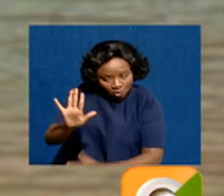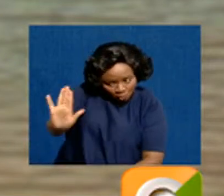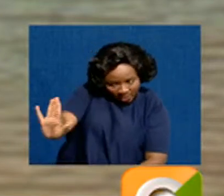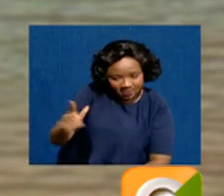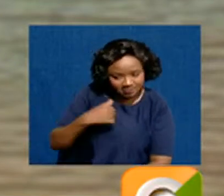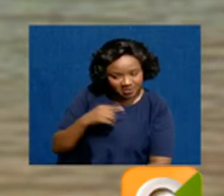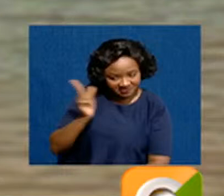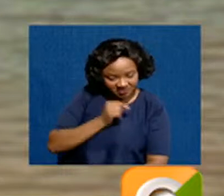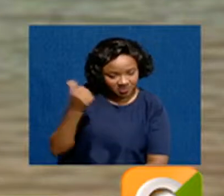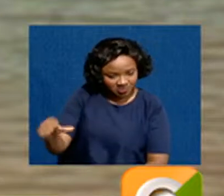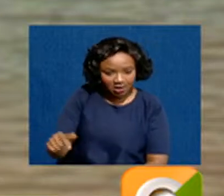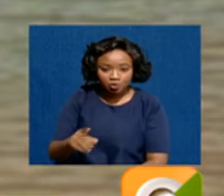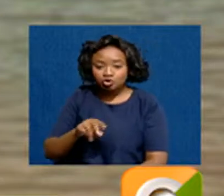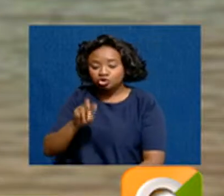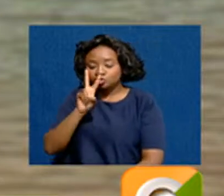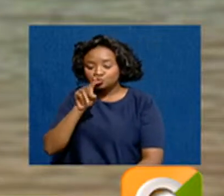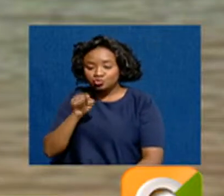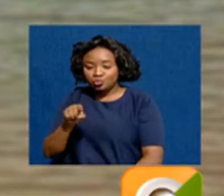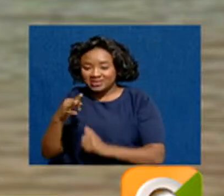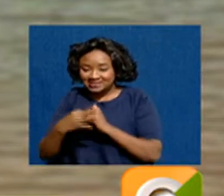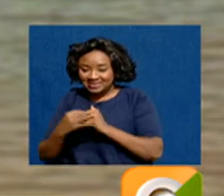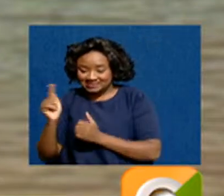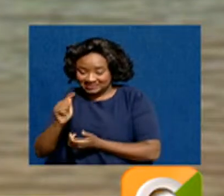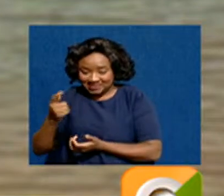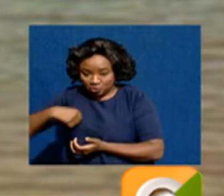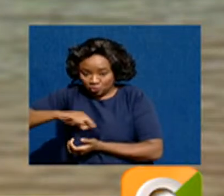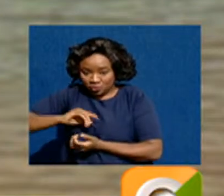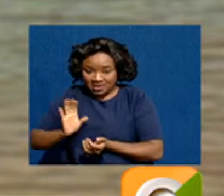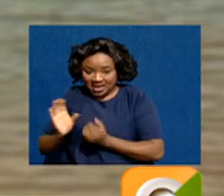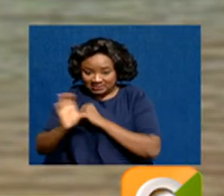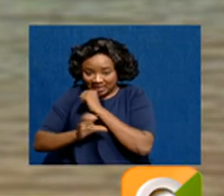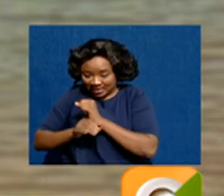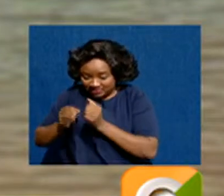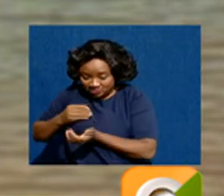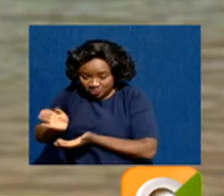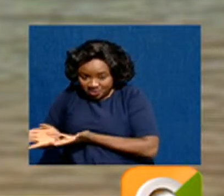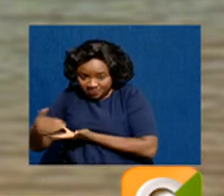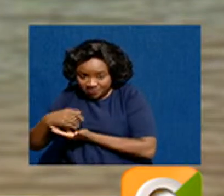2.8 trillion. Right. As a nation, we must live within our means.